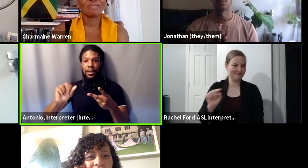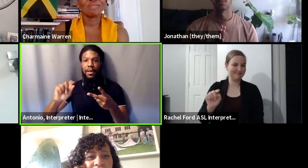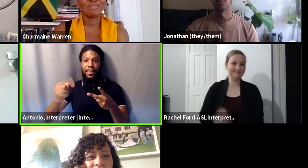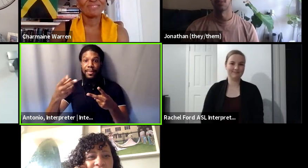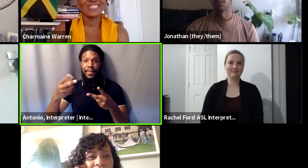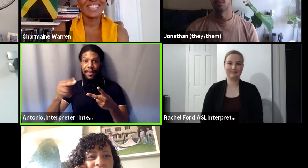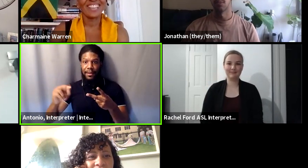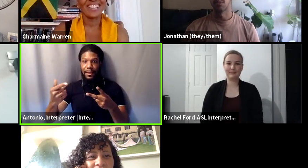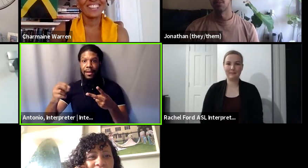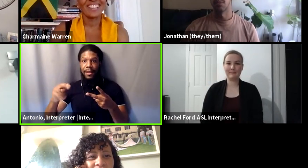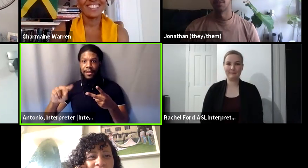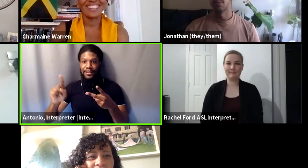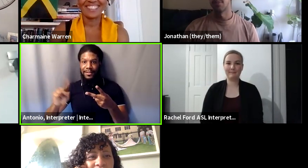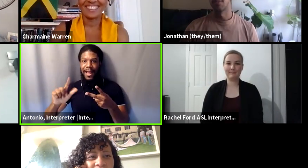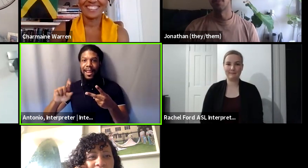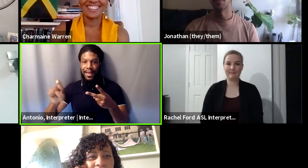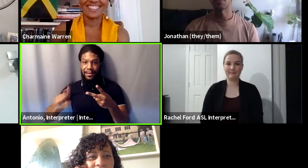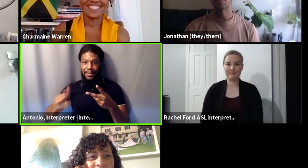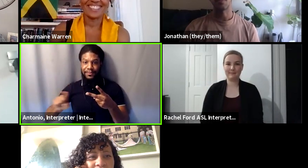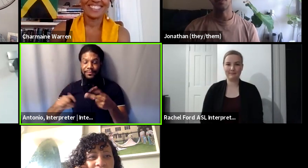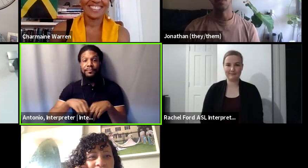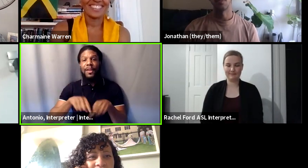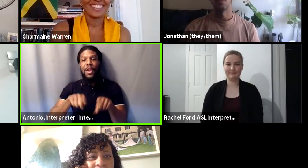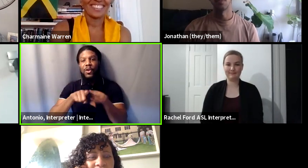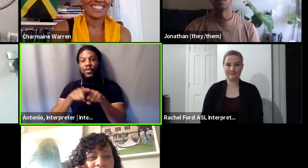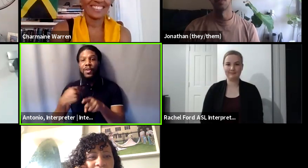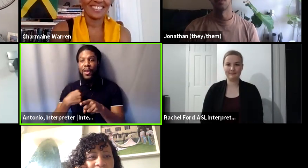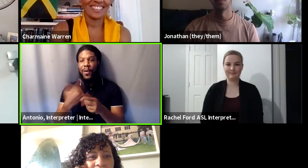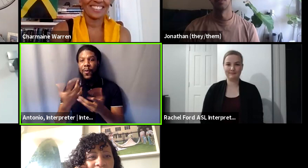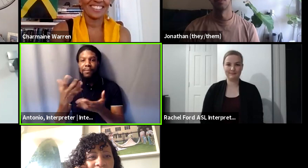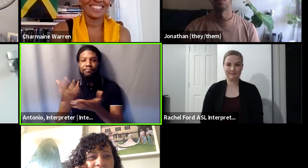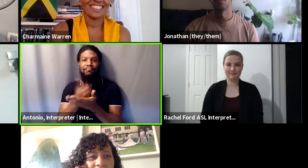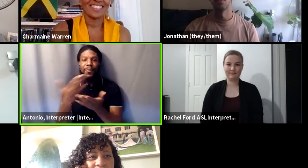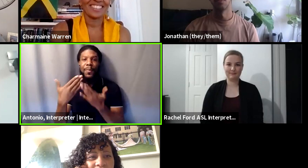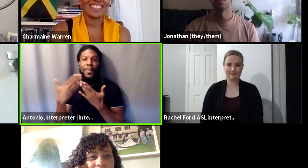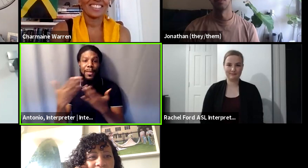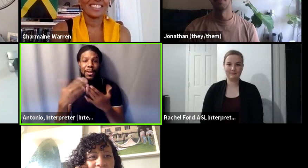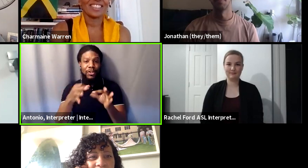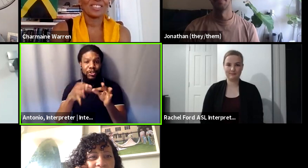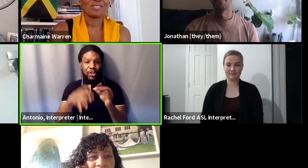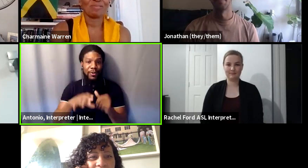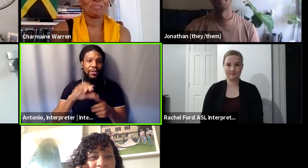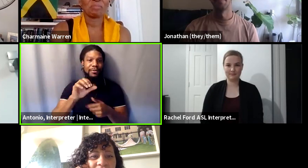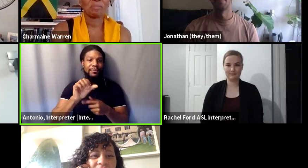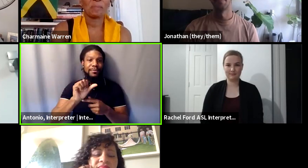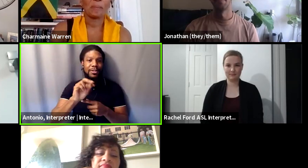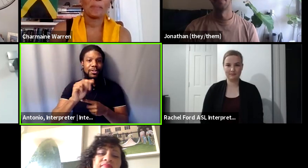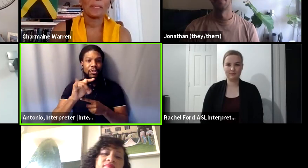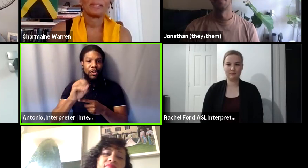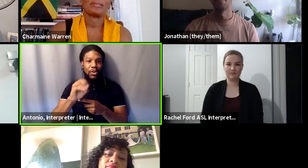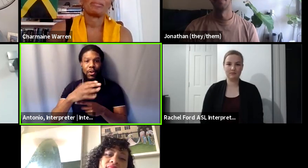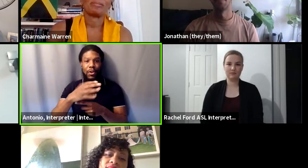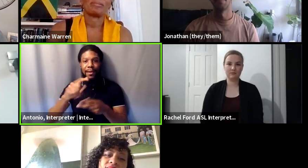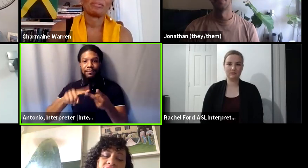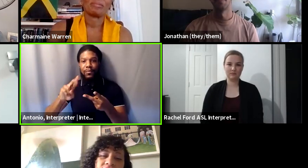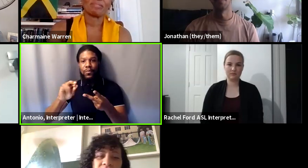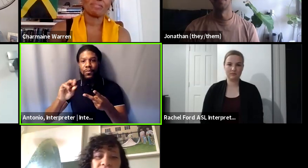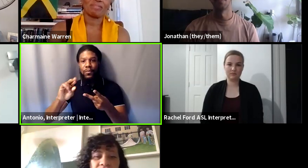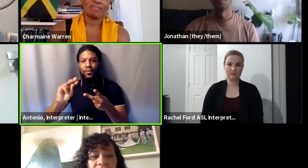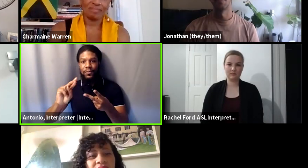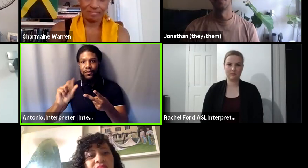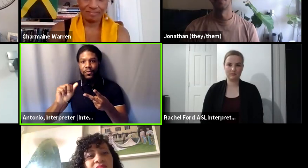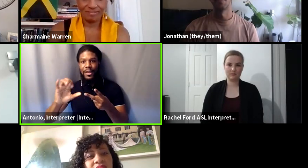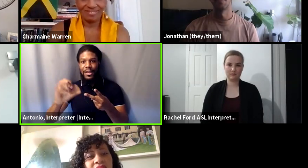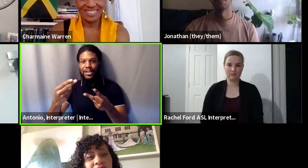part of this event. And now I'm going to introduce, I have the pleasure of introducing Charmaine Warren, who not only is a great and dear